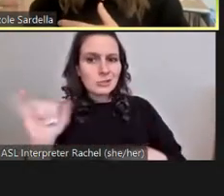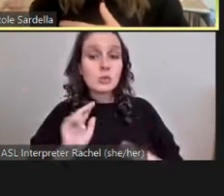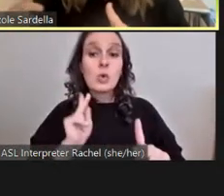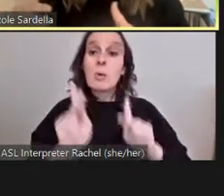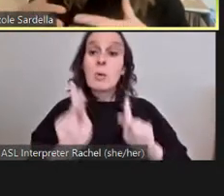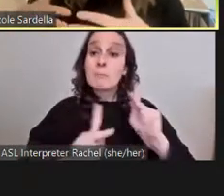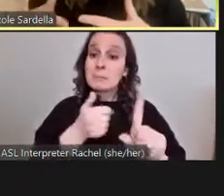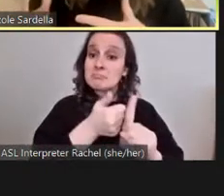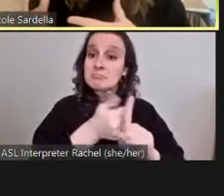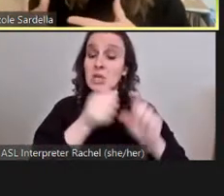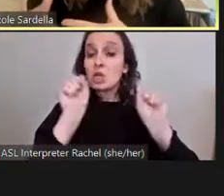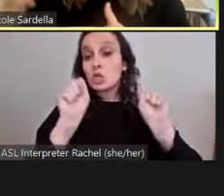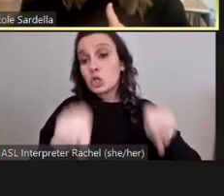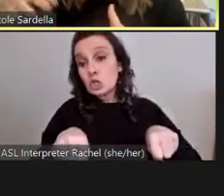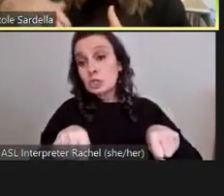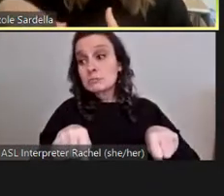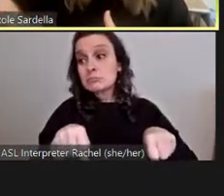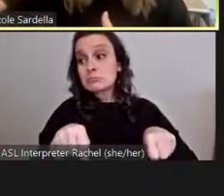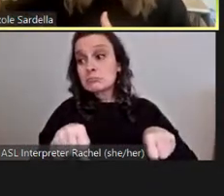people could